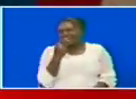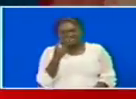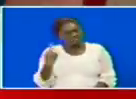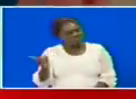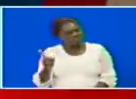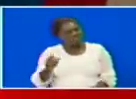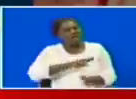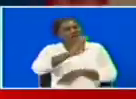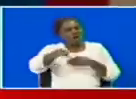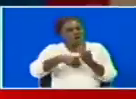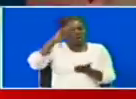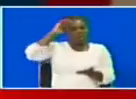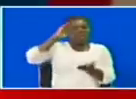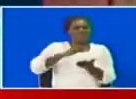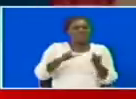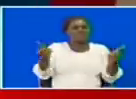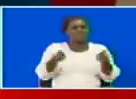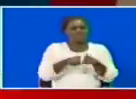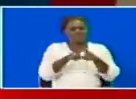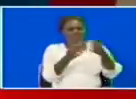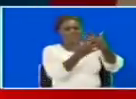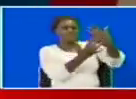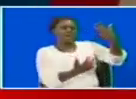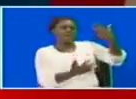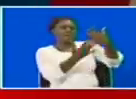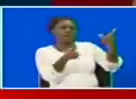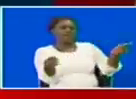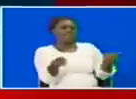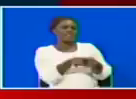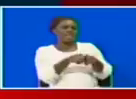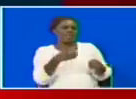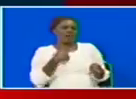we all bleed the same red blood of